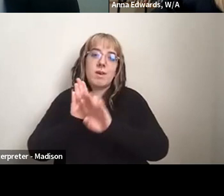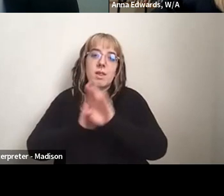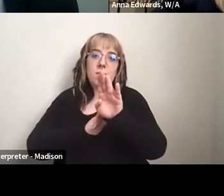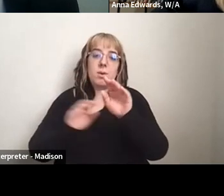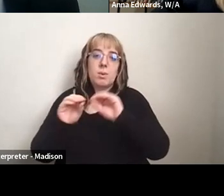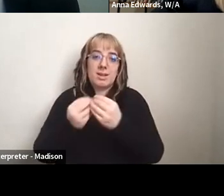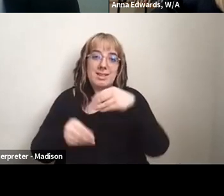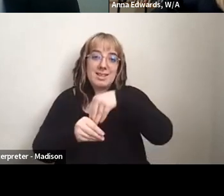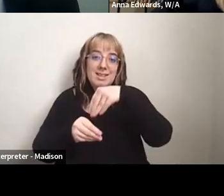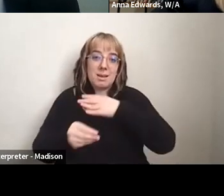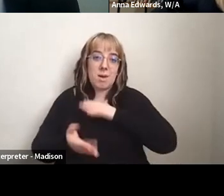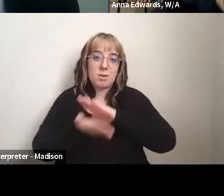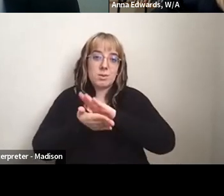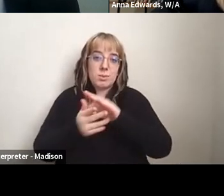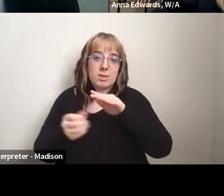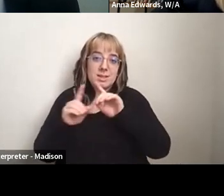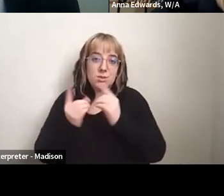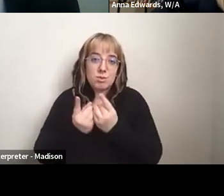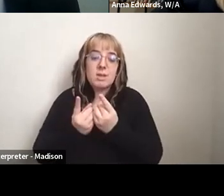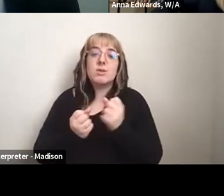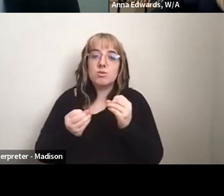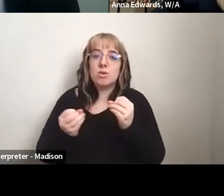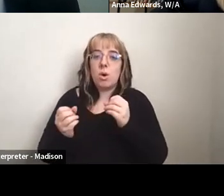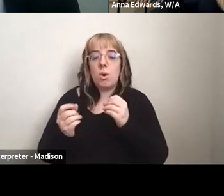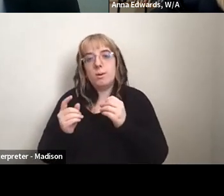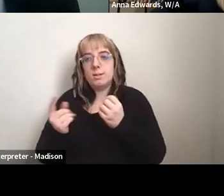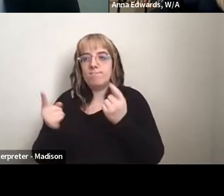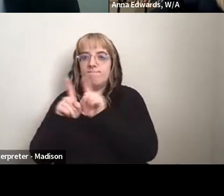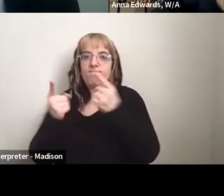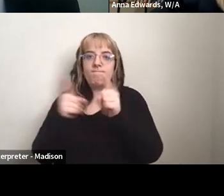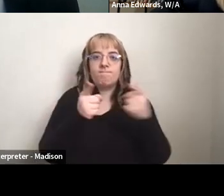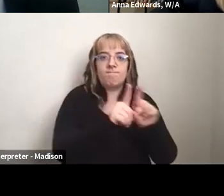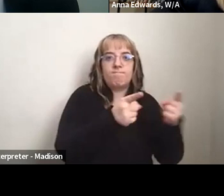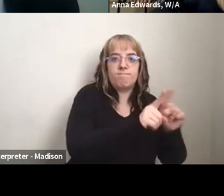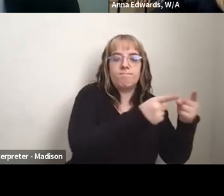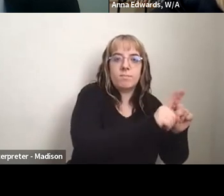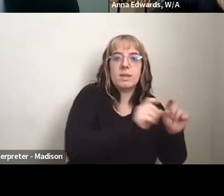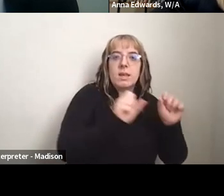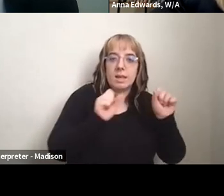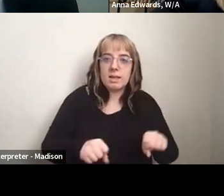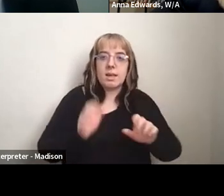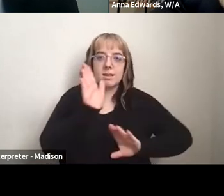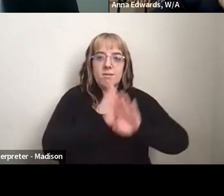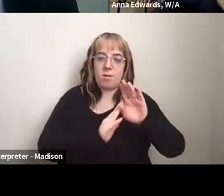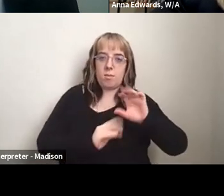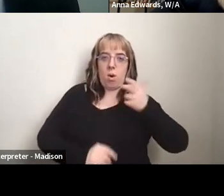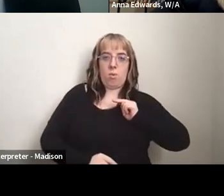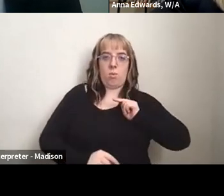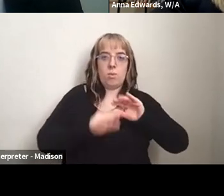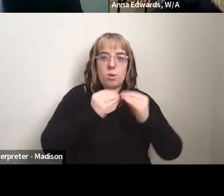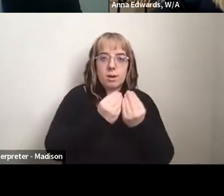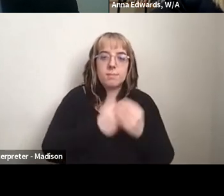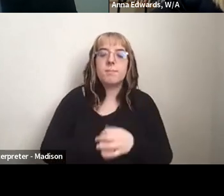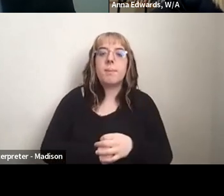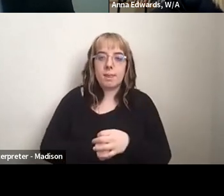school district. So it's really working side by side with people so that we can build capacity in our own organization, especially as